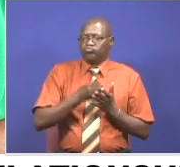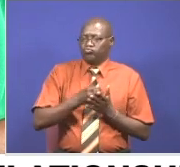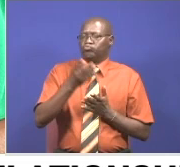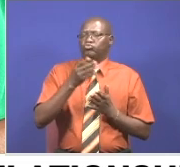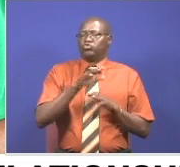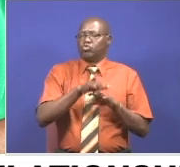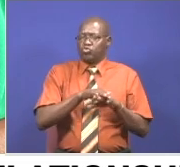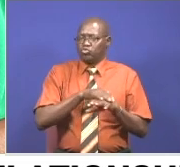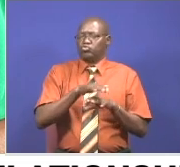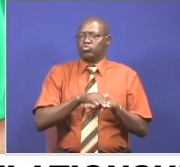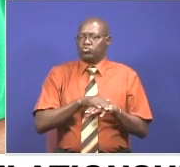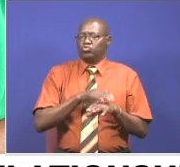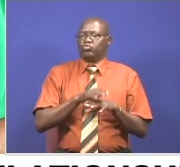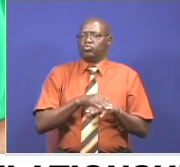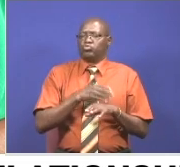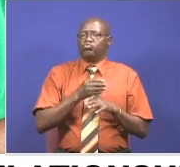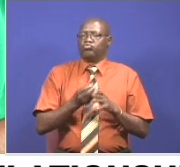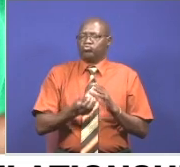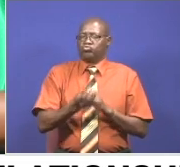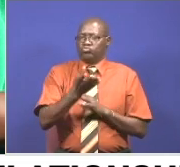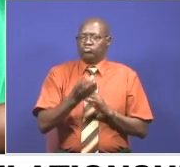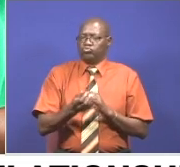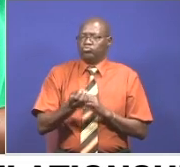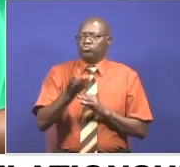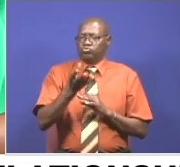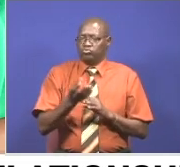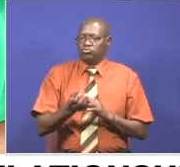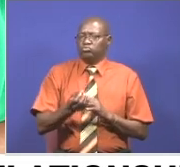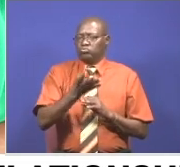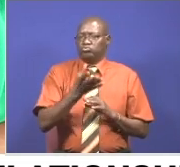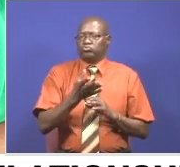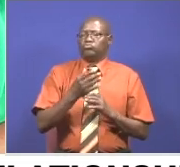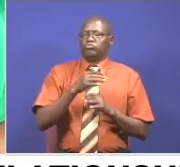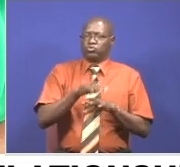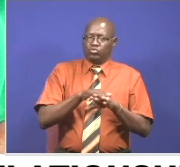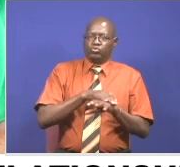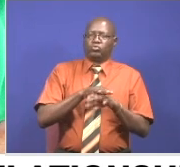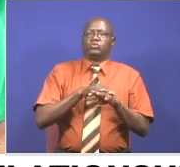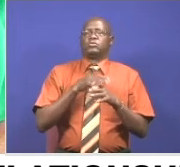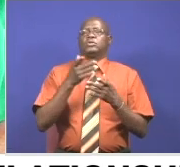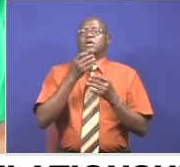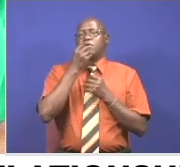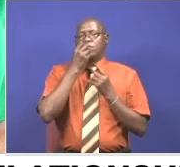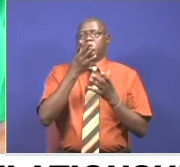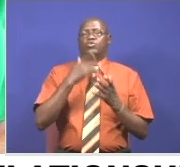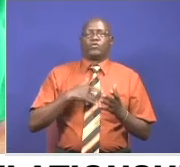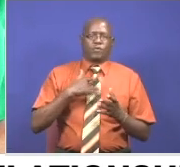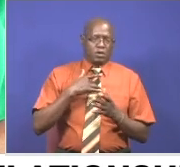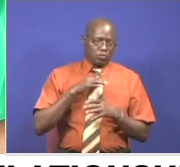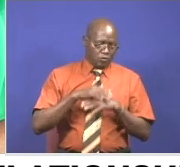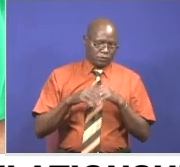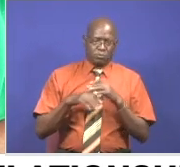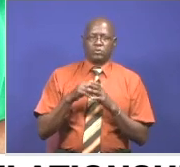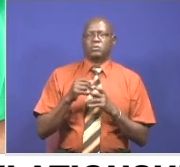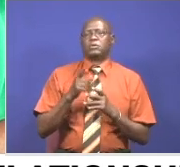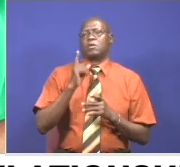goes into a much more committed kind of a relationship, that is when now you can release the kind of information that you feel comfortable to,